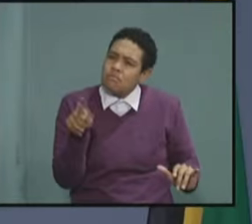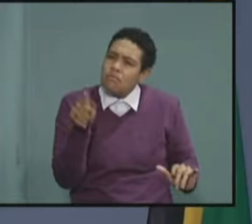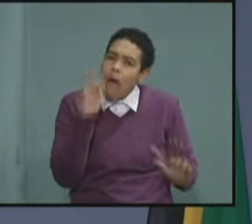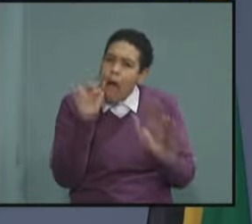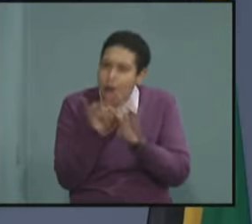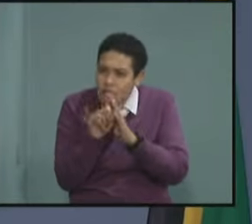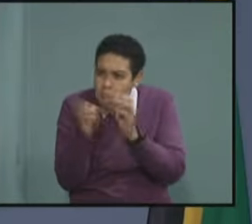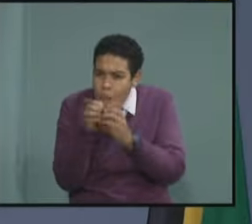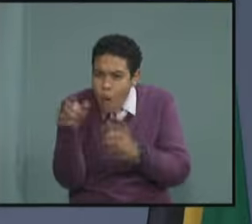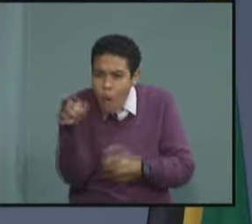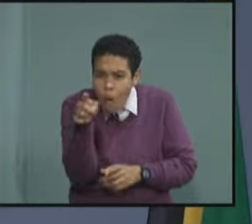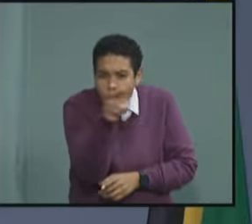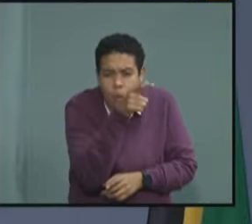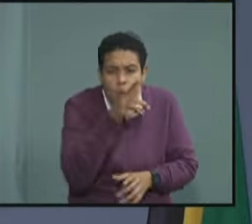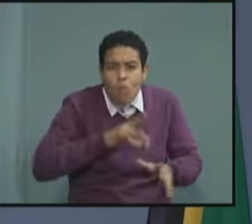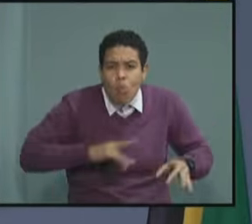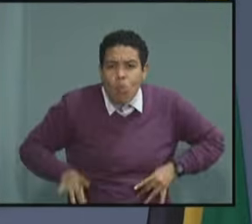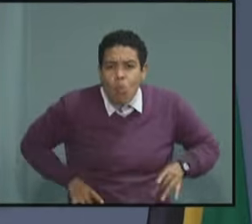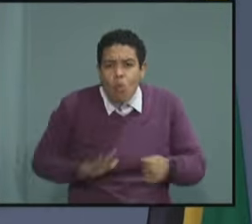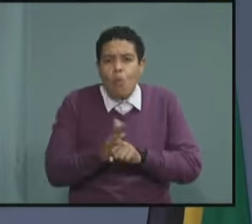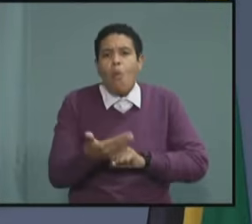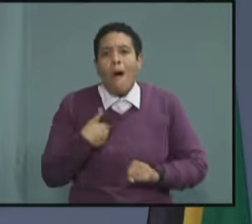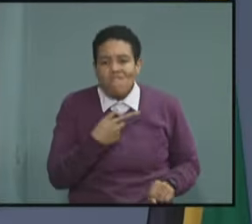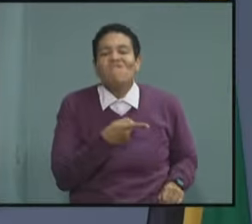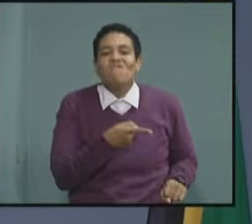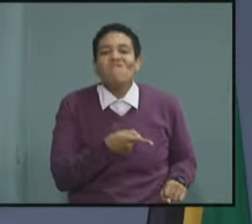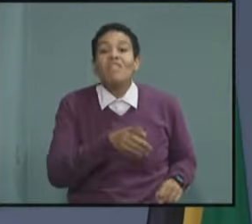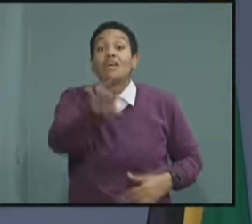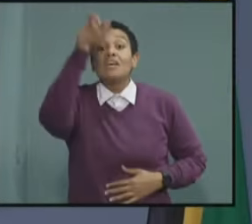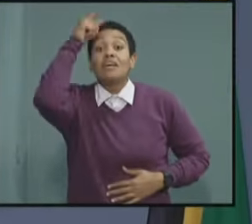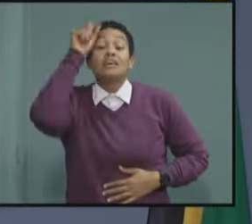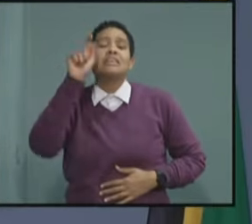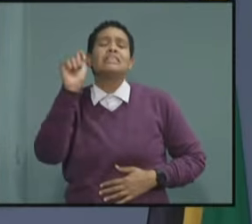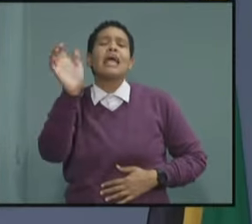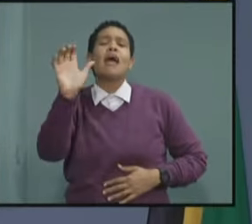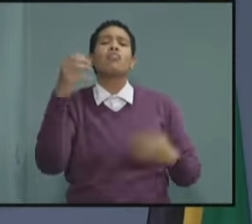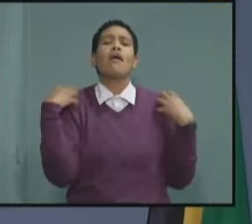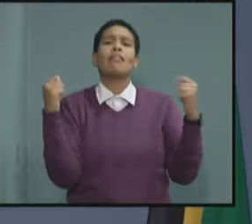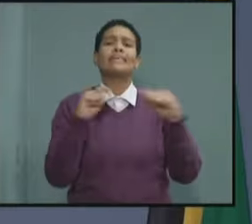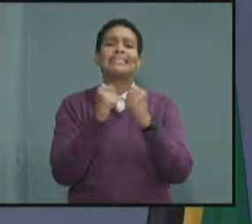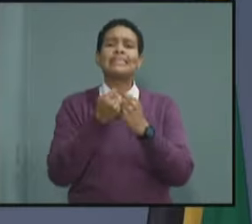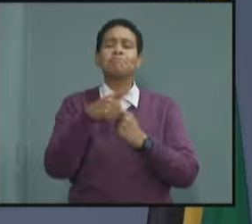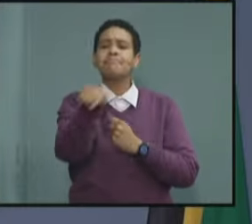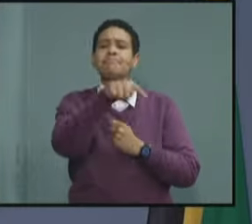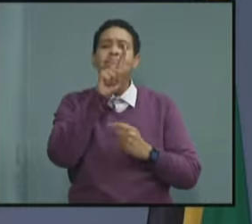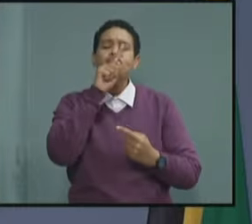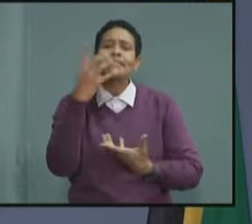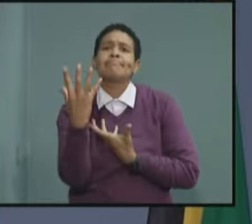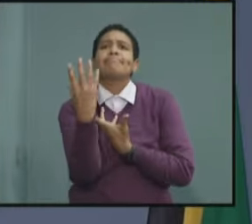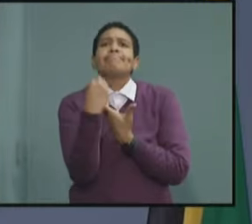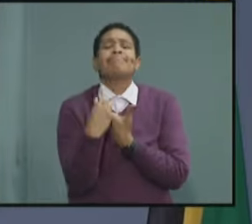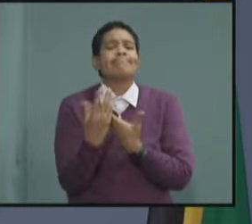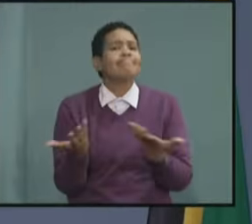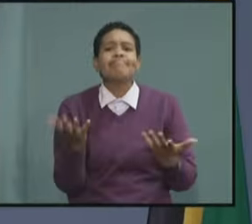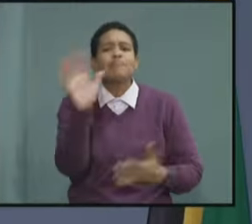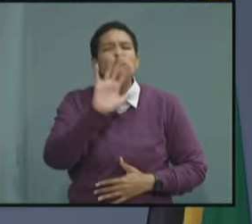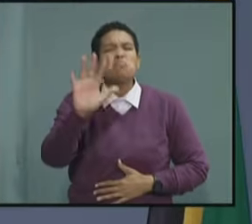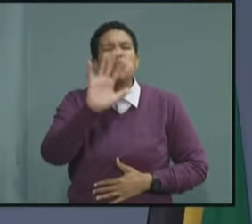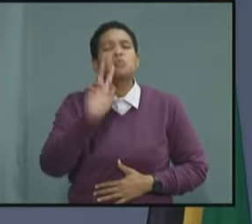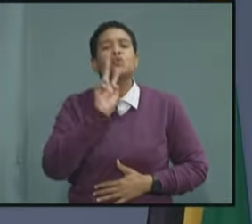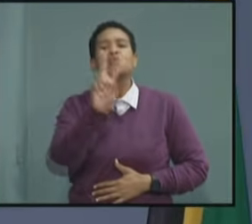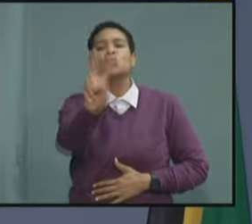positive exposed persons. The St. Catherine Health Team comprises of